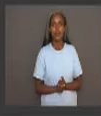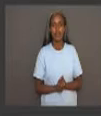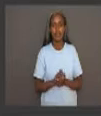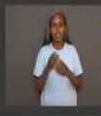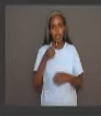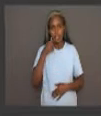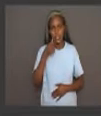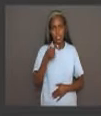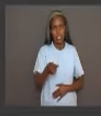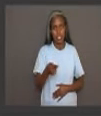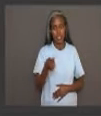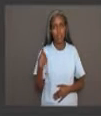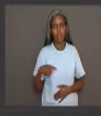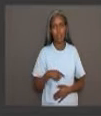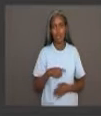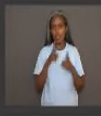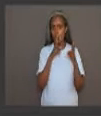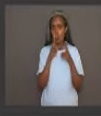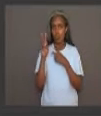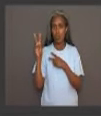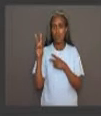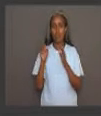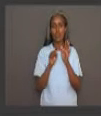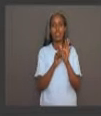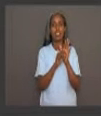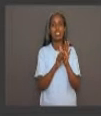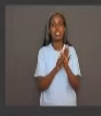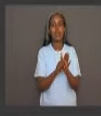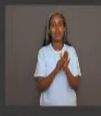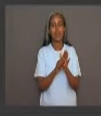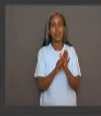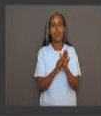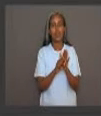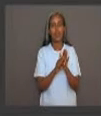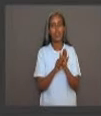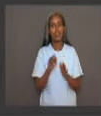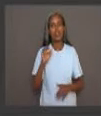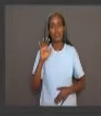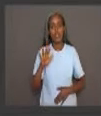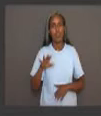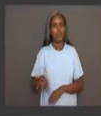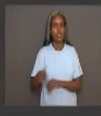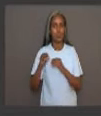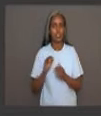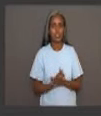Let us say that we are looking for a sample of 5